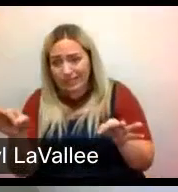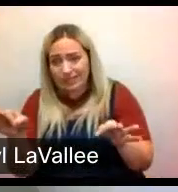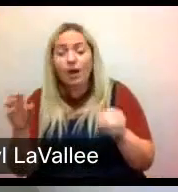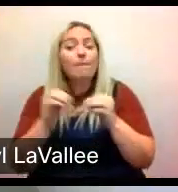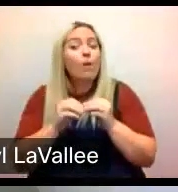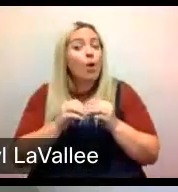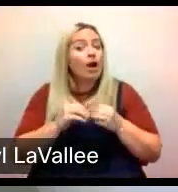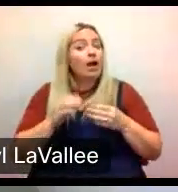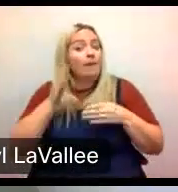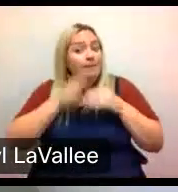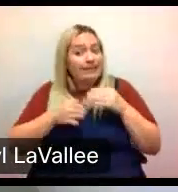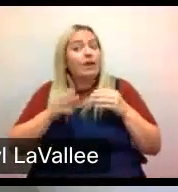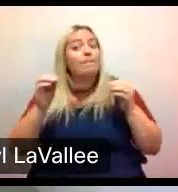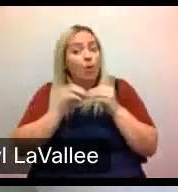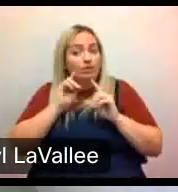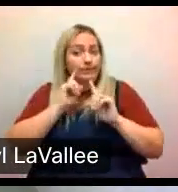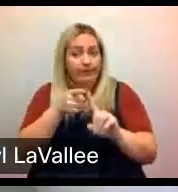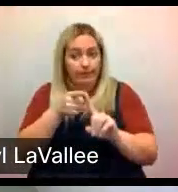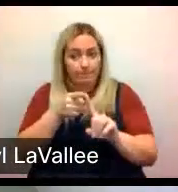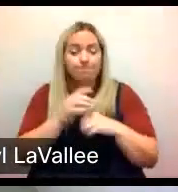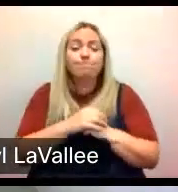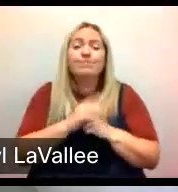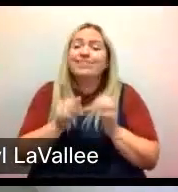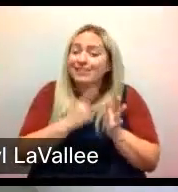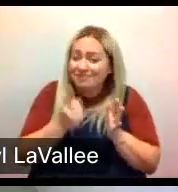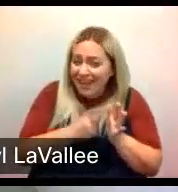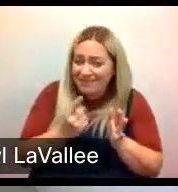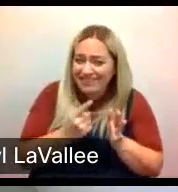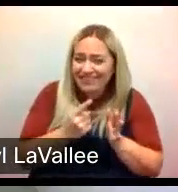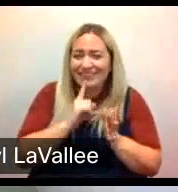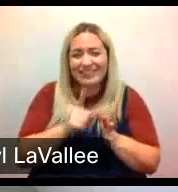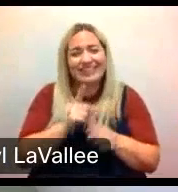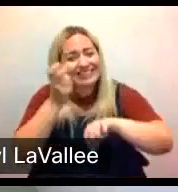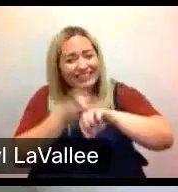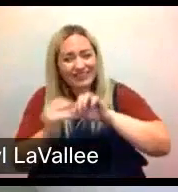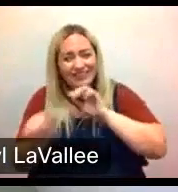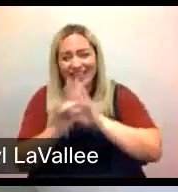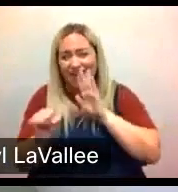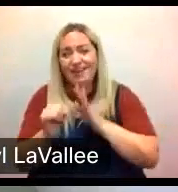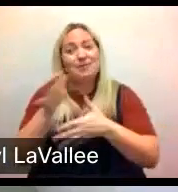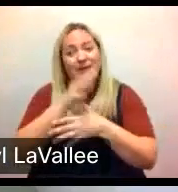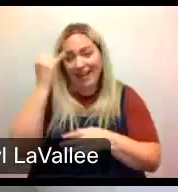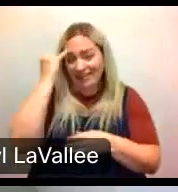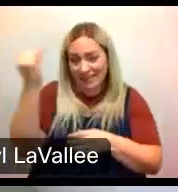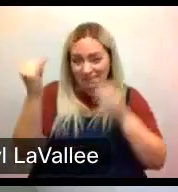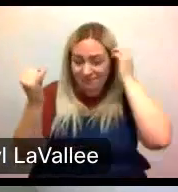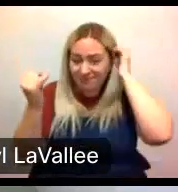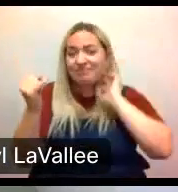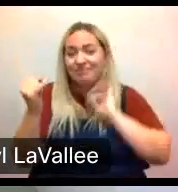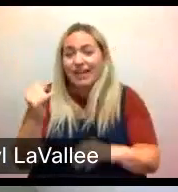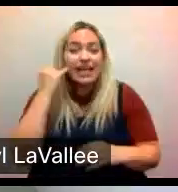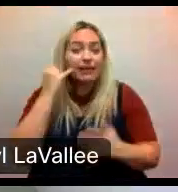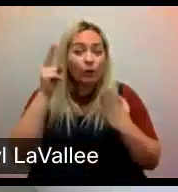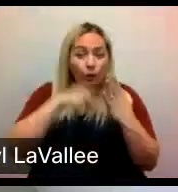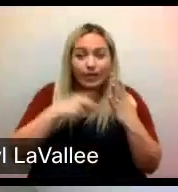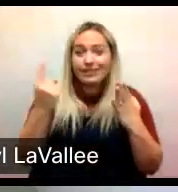more specific. Sometimes it's very difficult to identify the main idea, especially if we are reading something